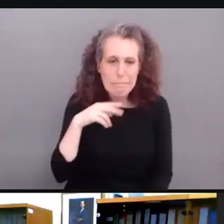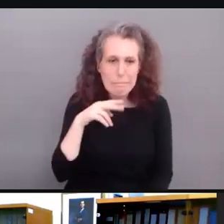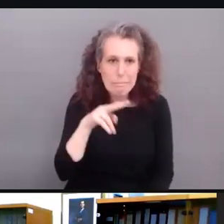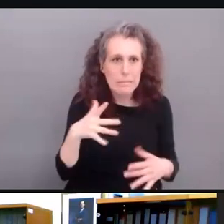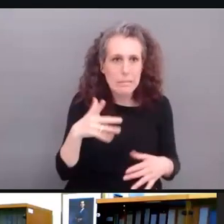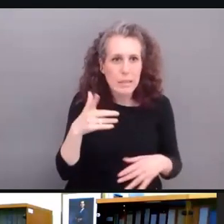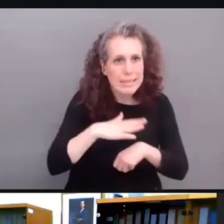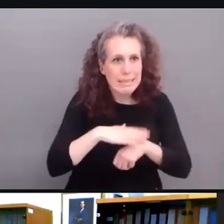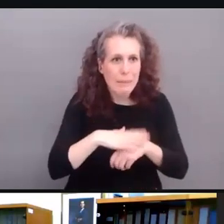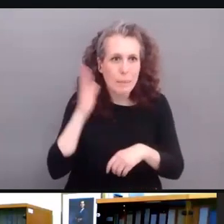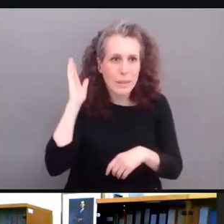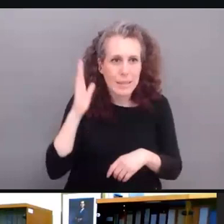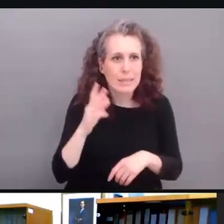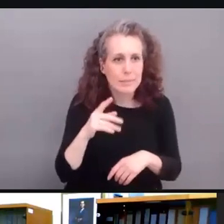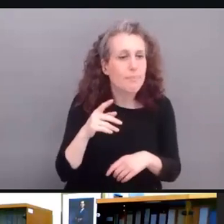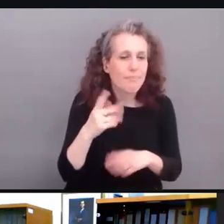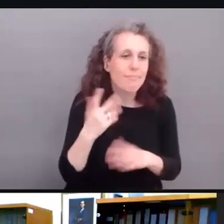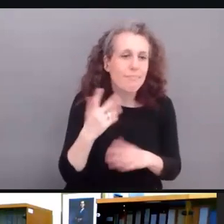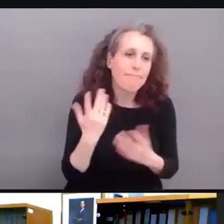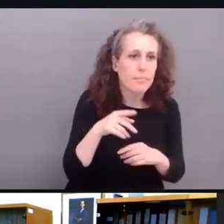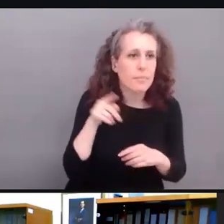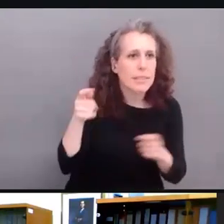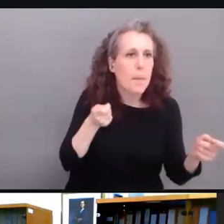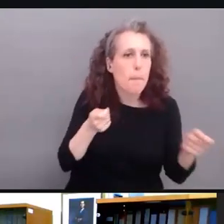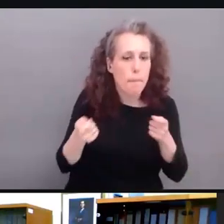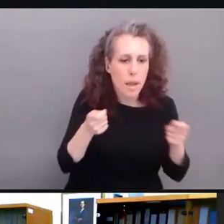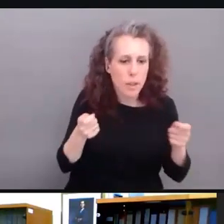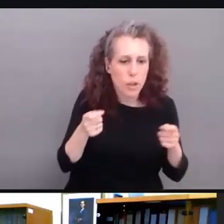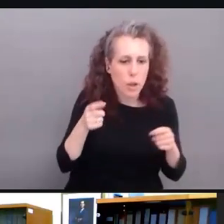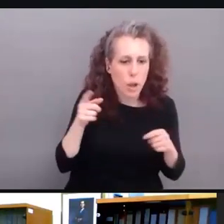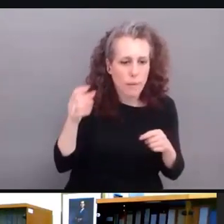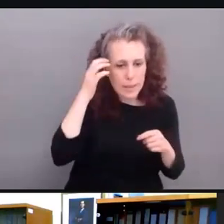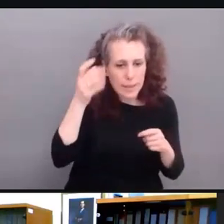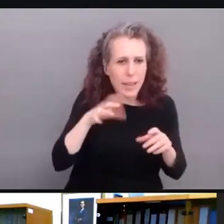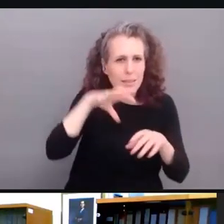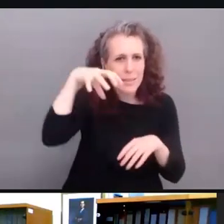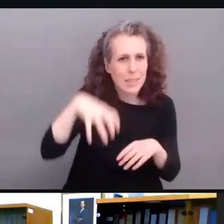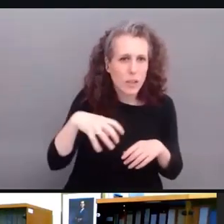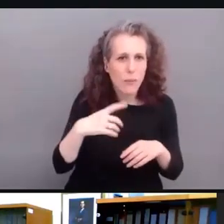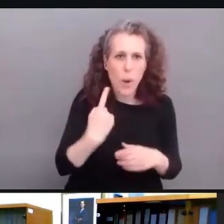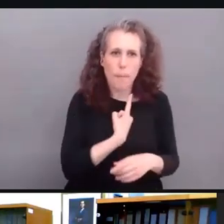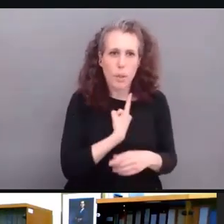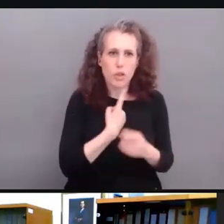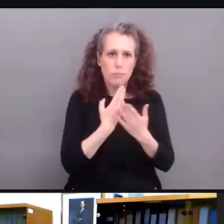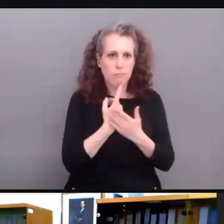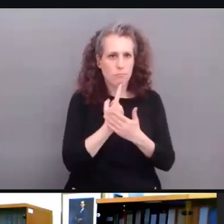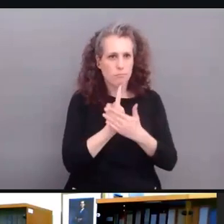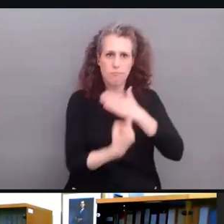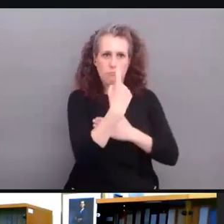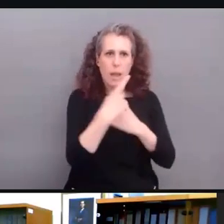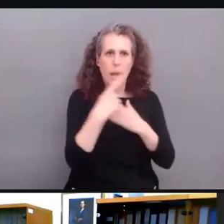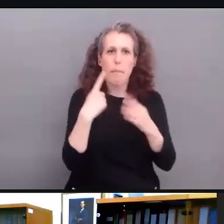So Tatiana Alemán is the Manager Director of the State Reference Center for Personal Autonomy and Technical Assistance, which is